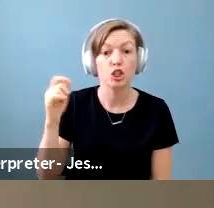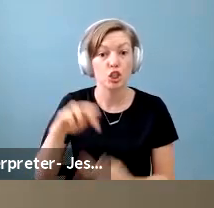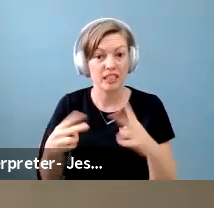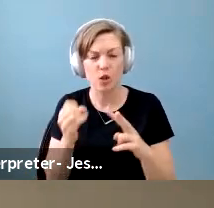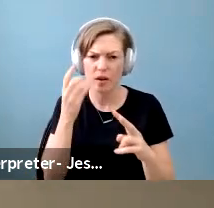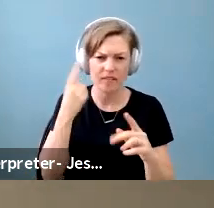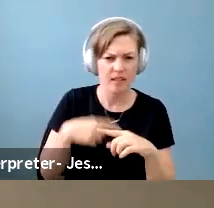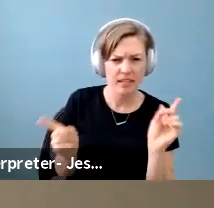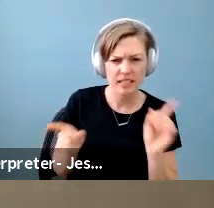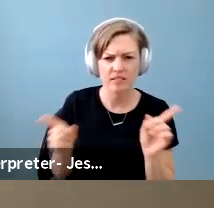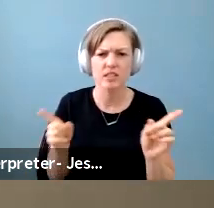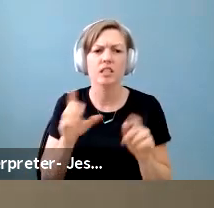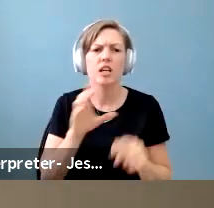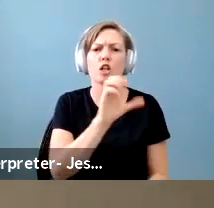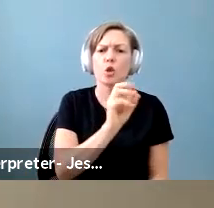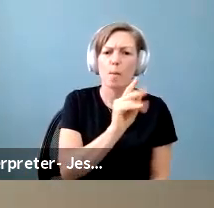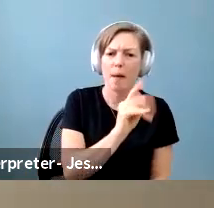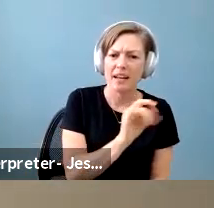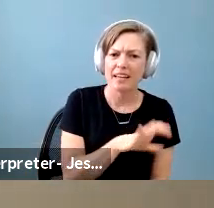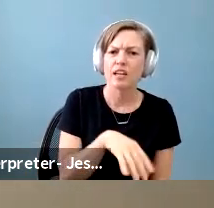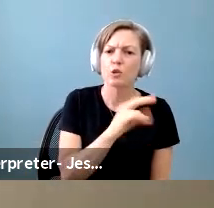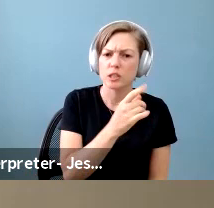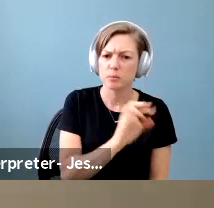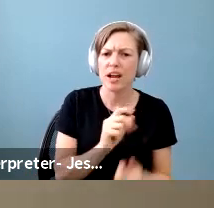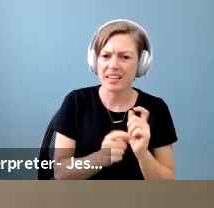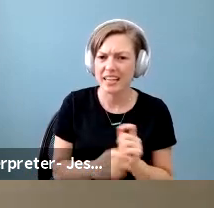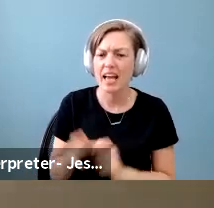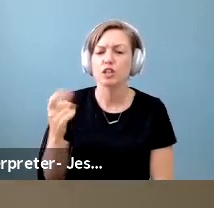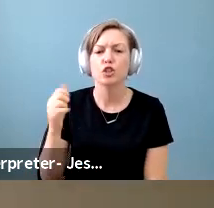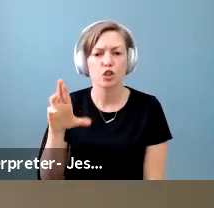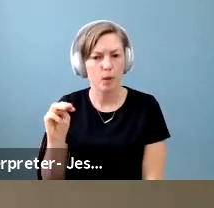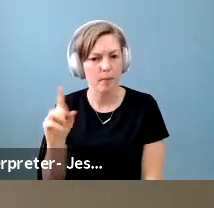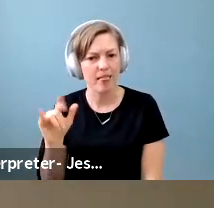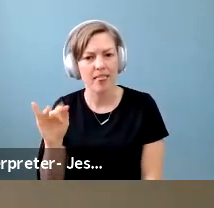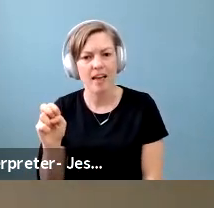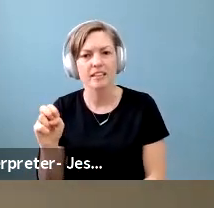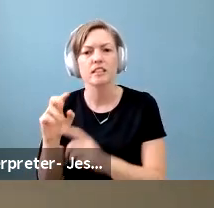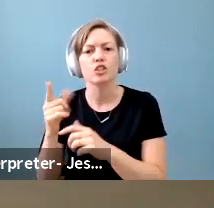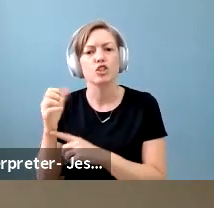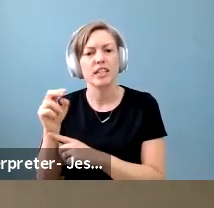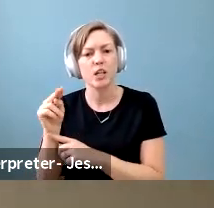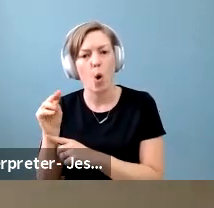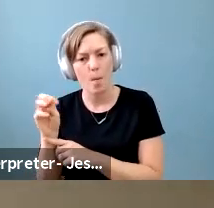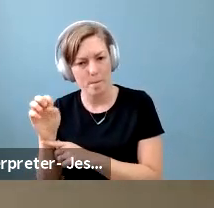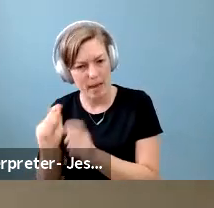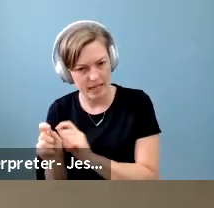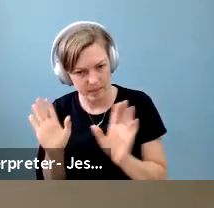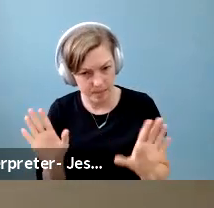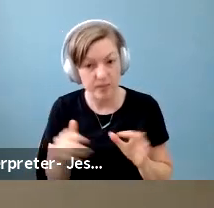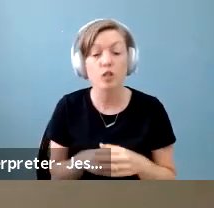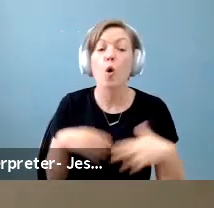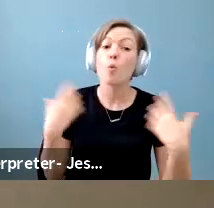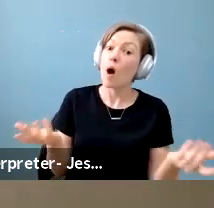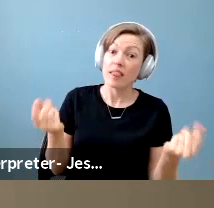distinction between somatic CRISPR editing and germline genome editing. So what lies